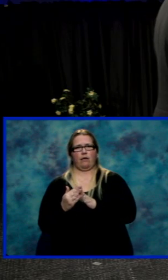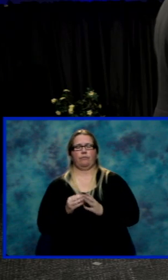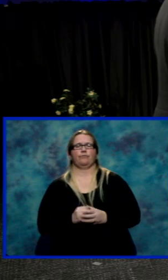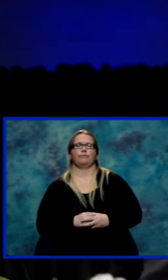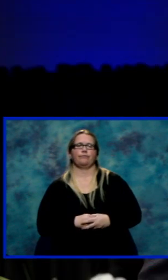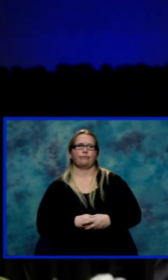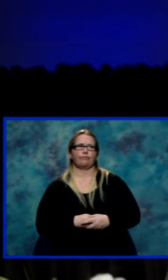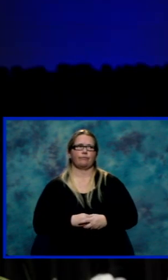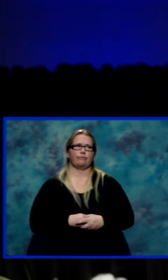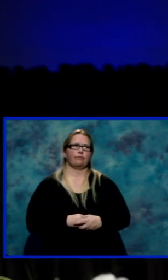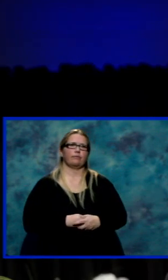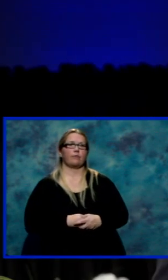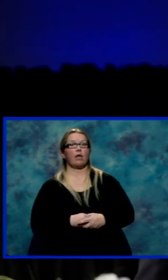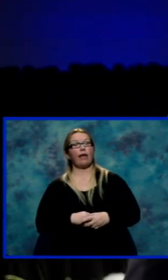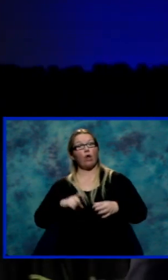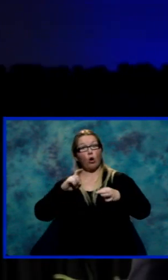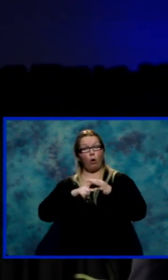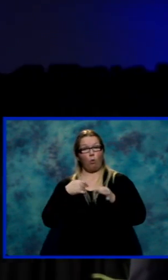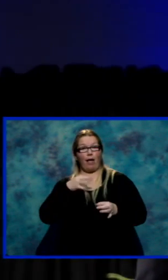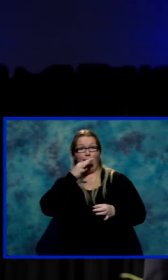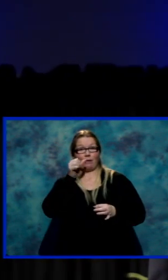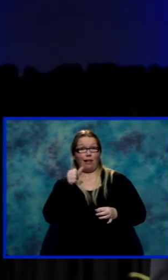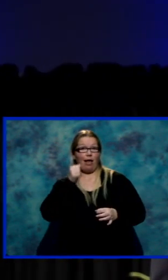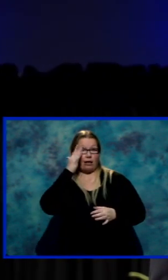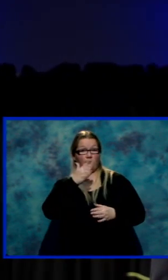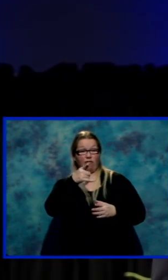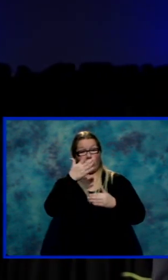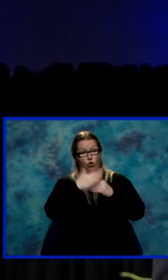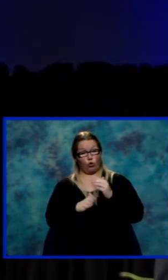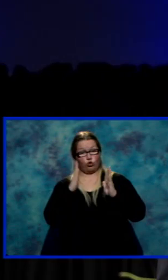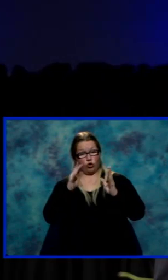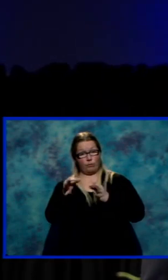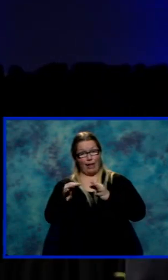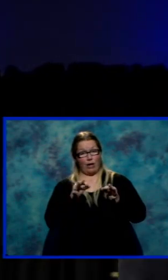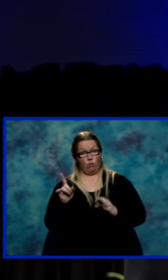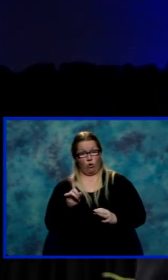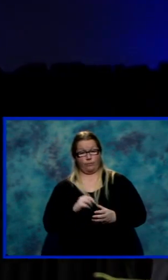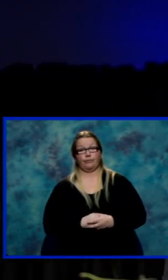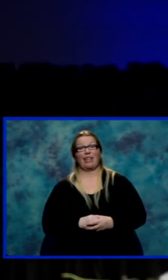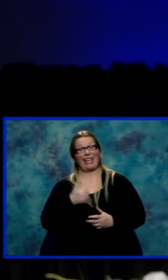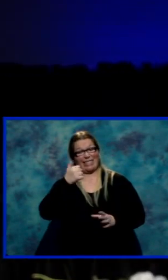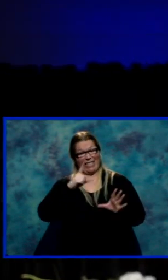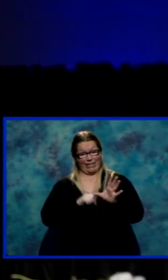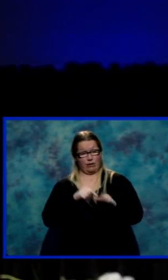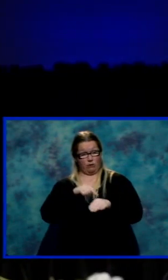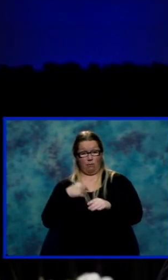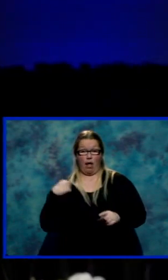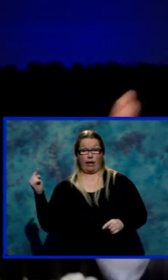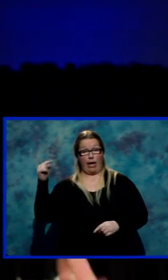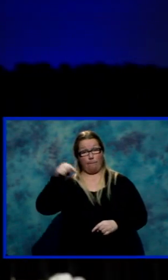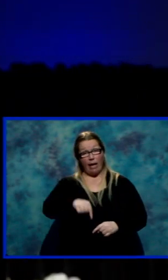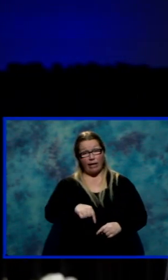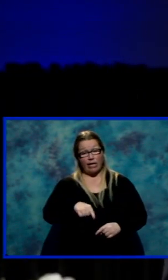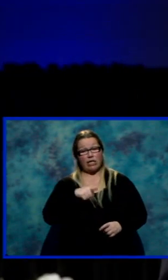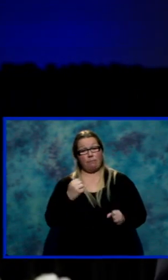surrounds. The question that we asked last night of the new church plant was, in 6 years' time, when I come back to speak to you and we make you into